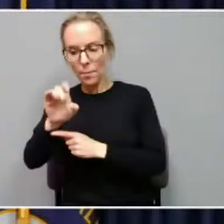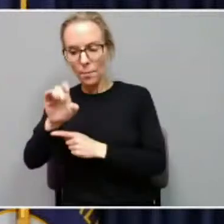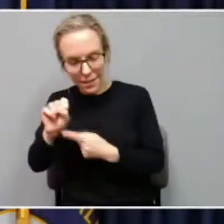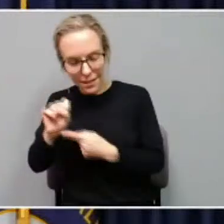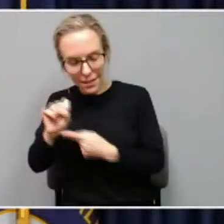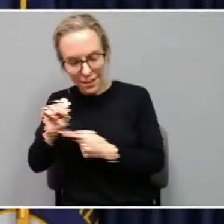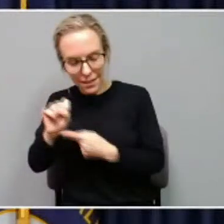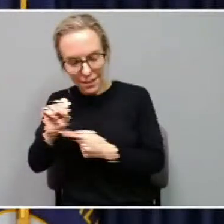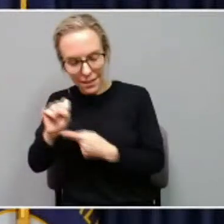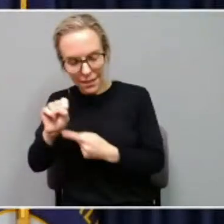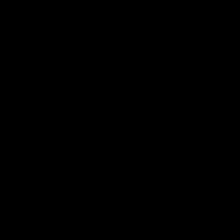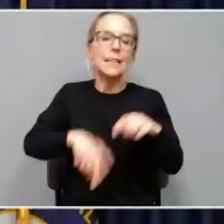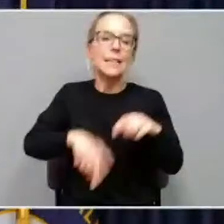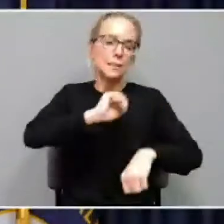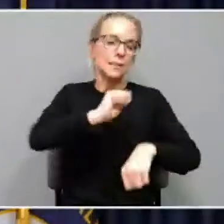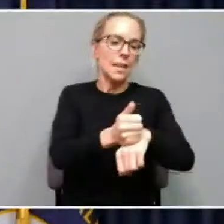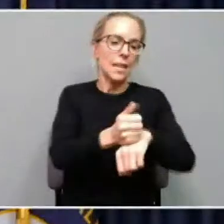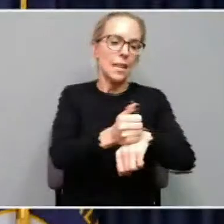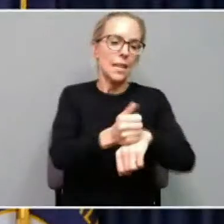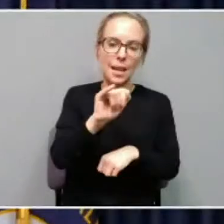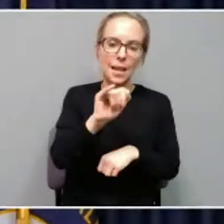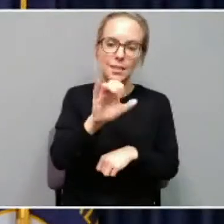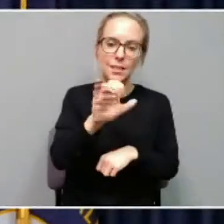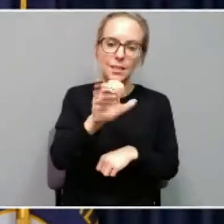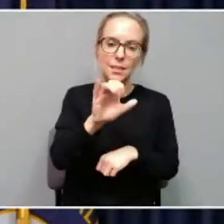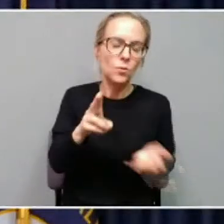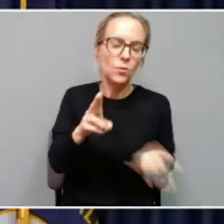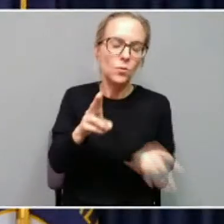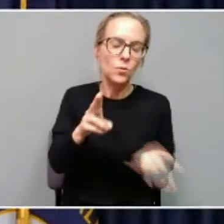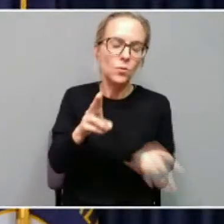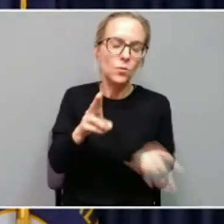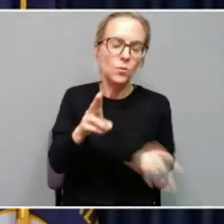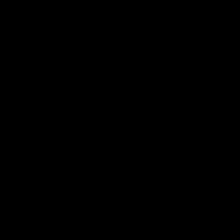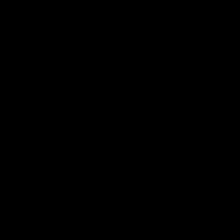Put up an ICU, right? And not the level.